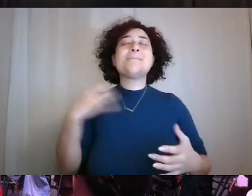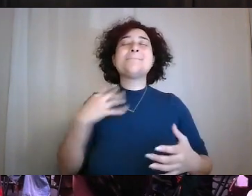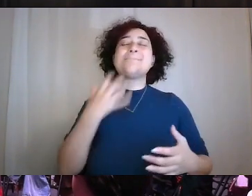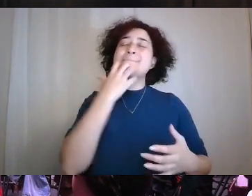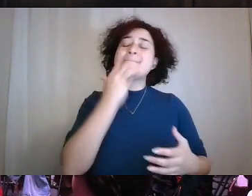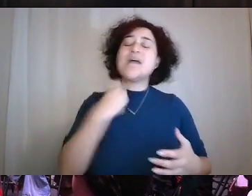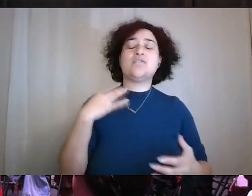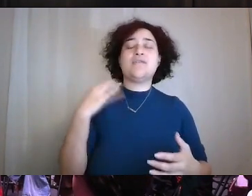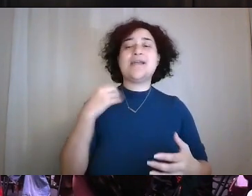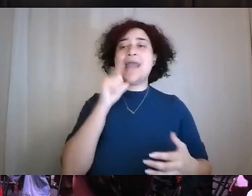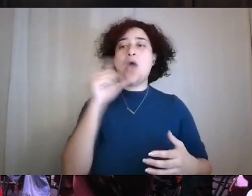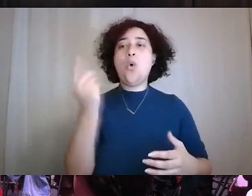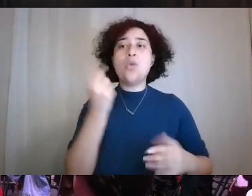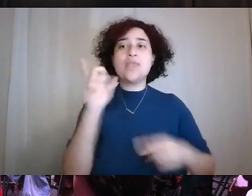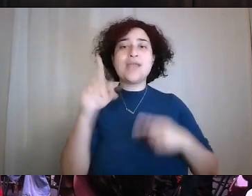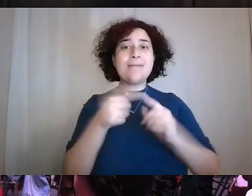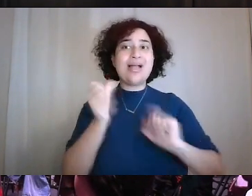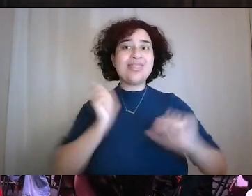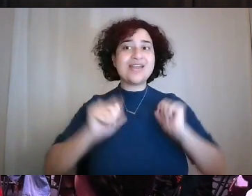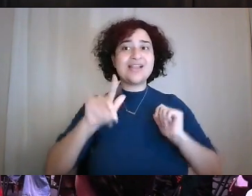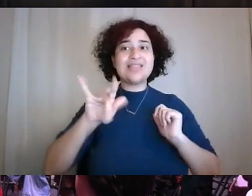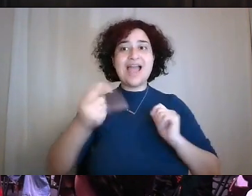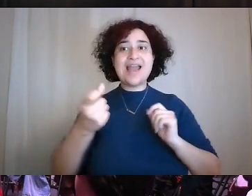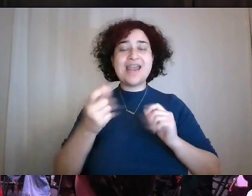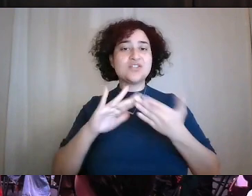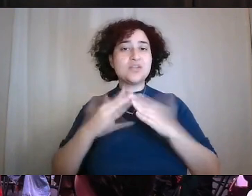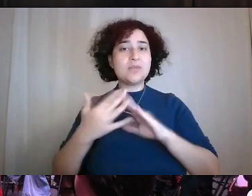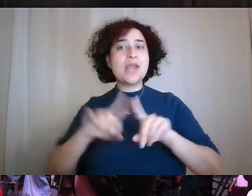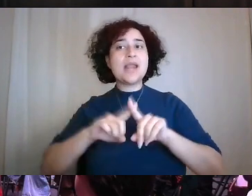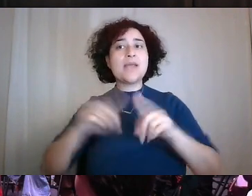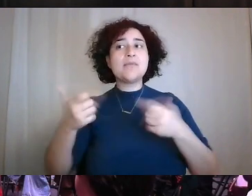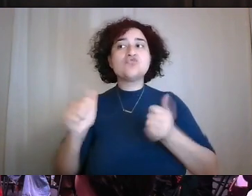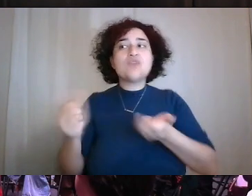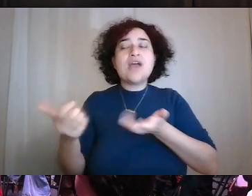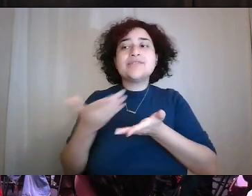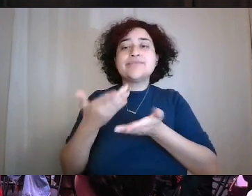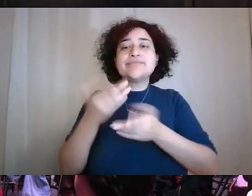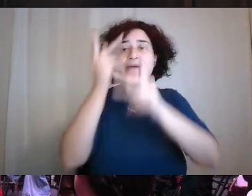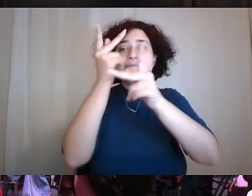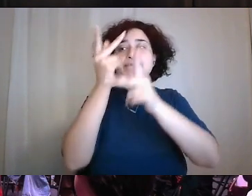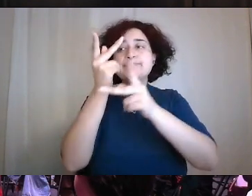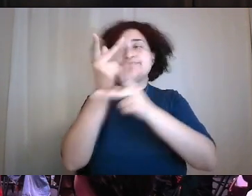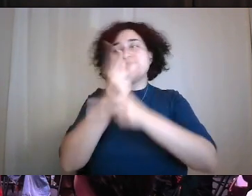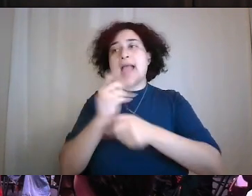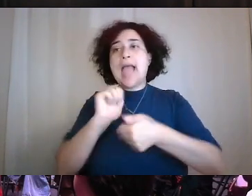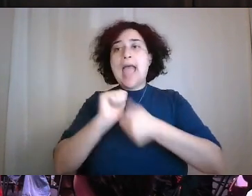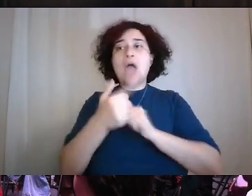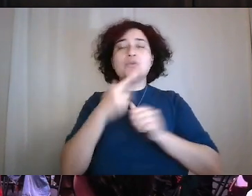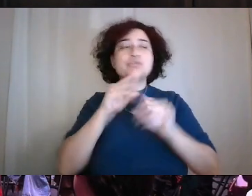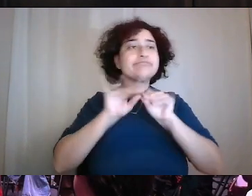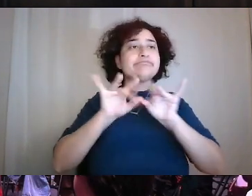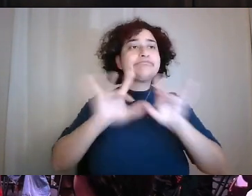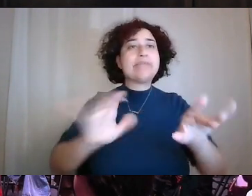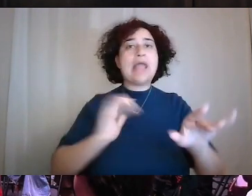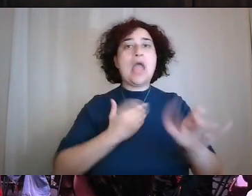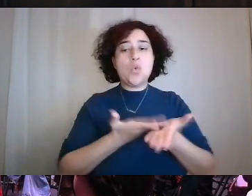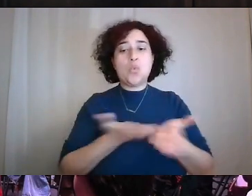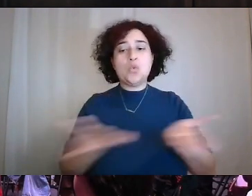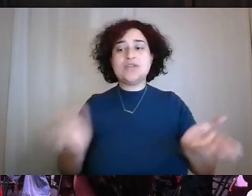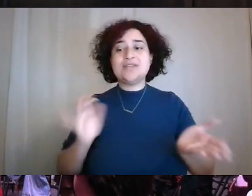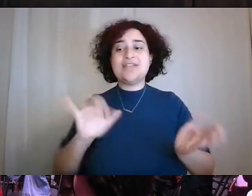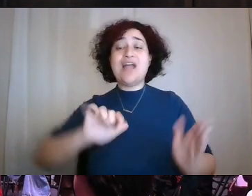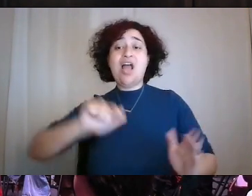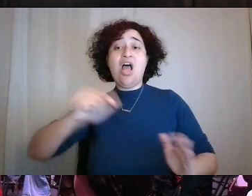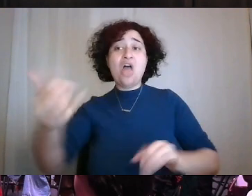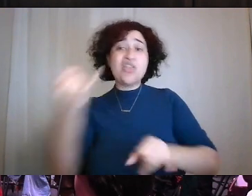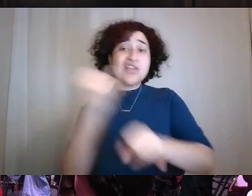about stewarding our unique resources towards interventions that other organizations and institutions often cannot. When